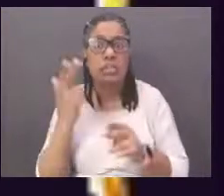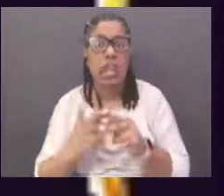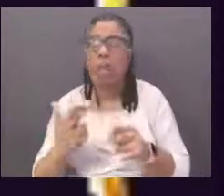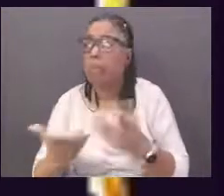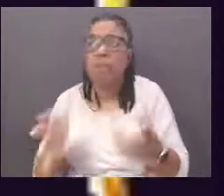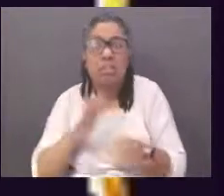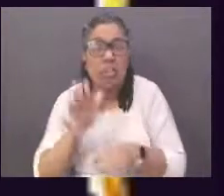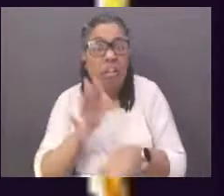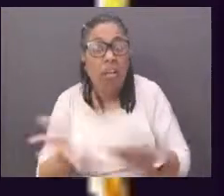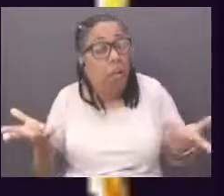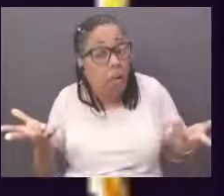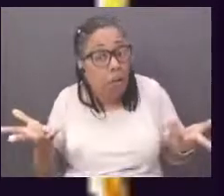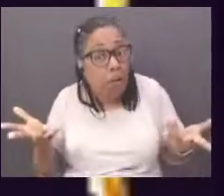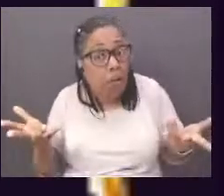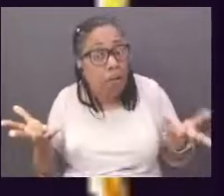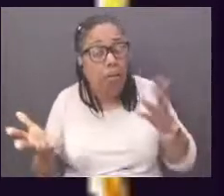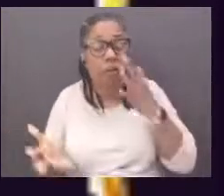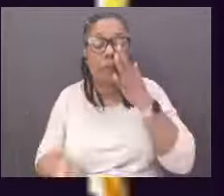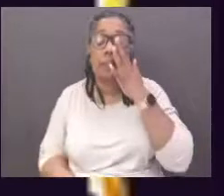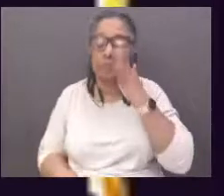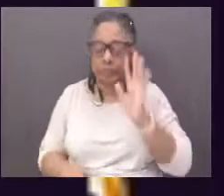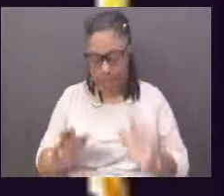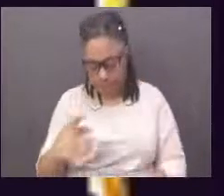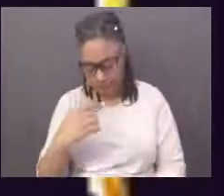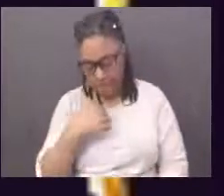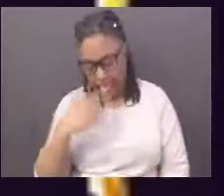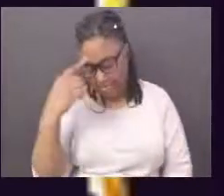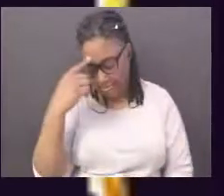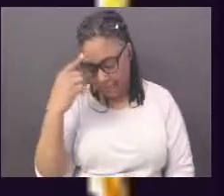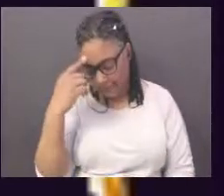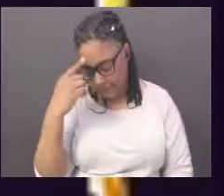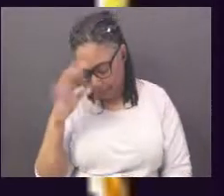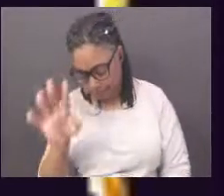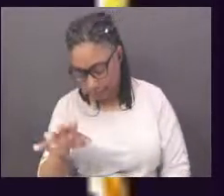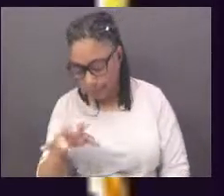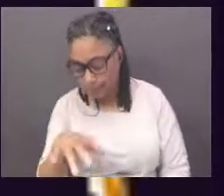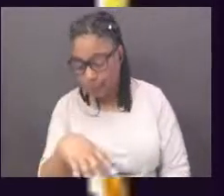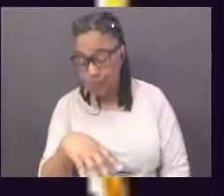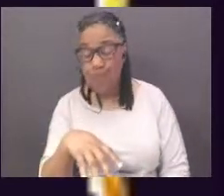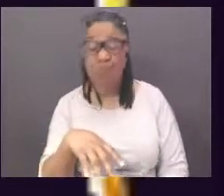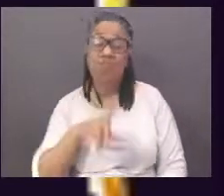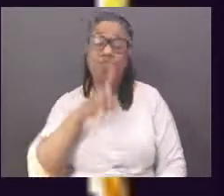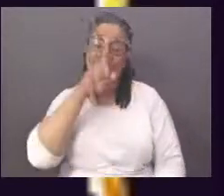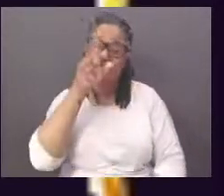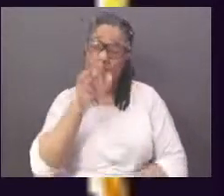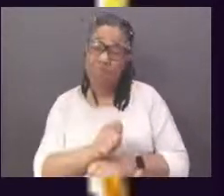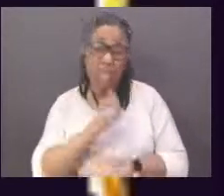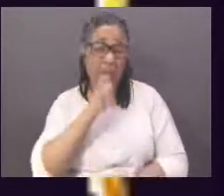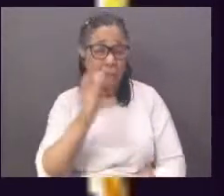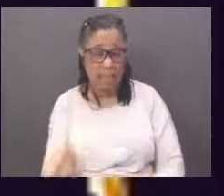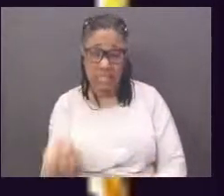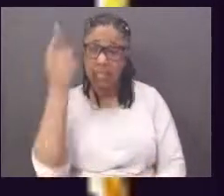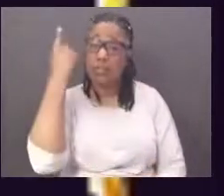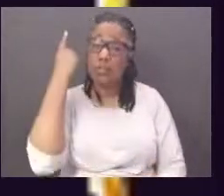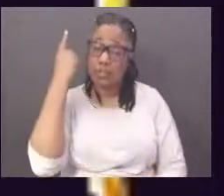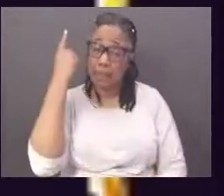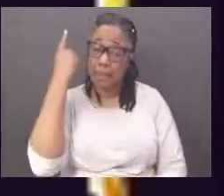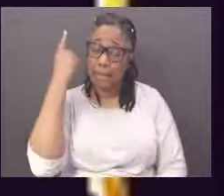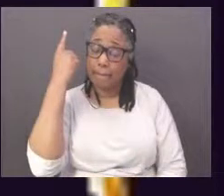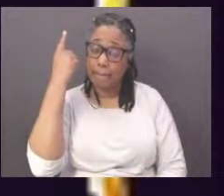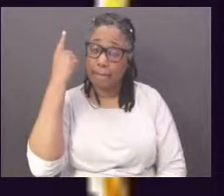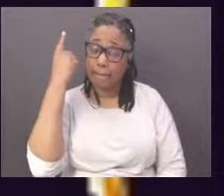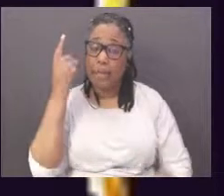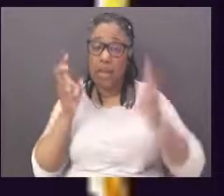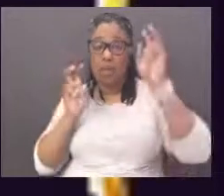do? I think we have a tremendous misunderstanding of what in the name